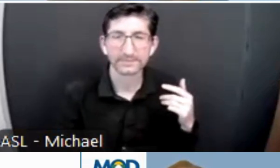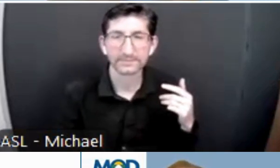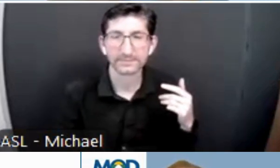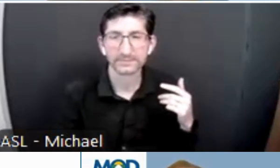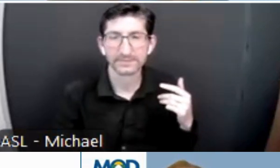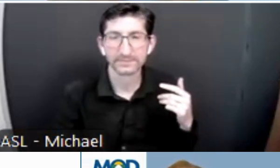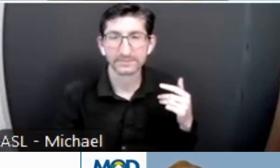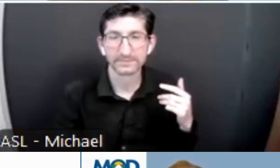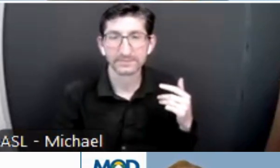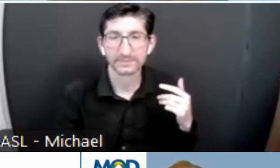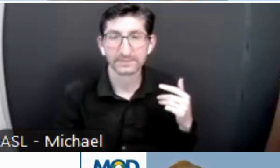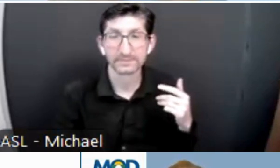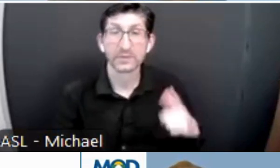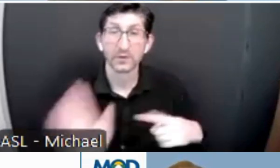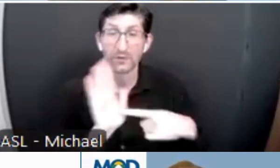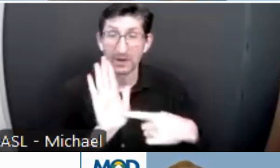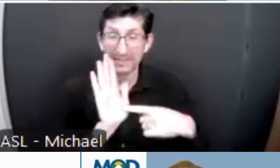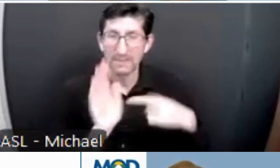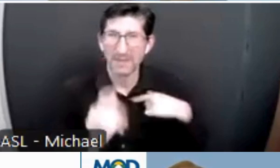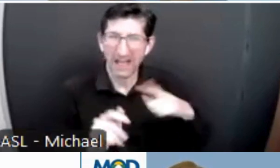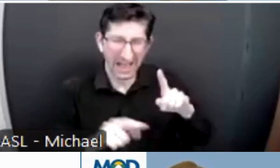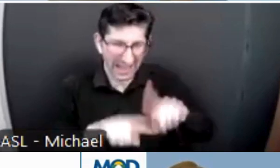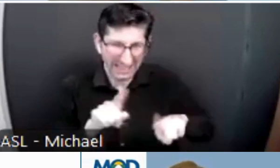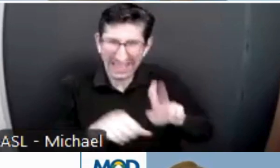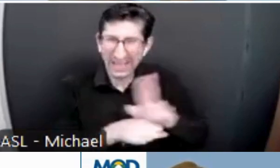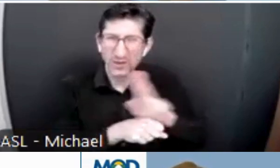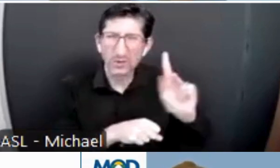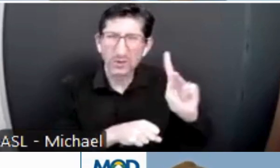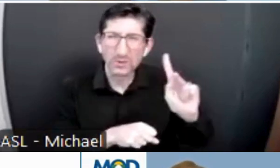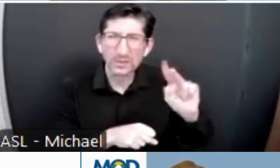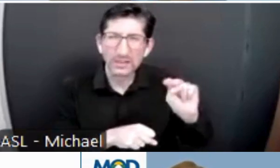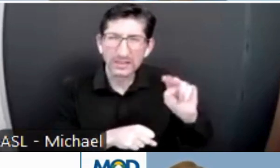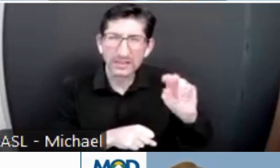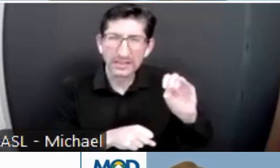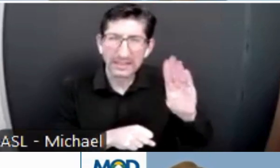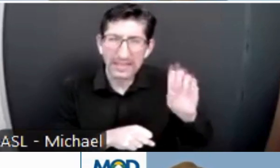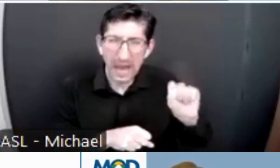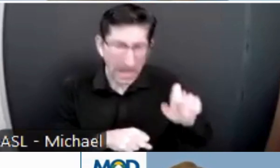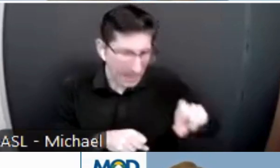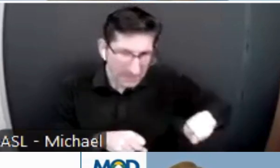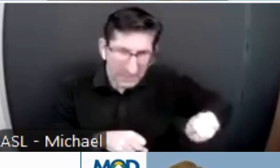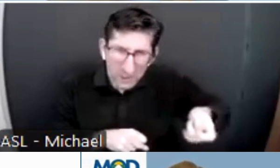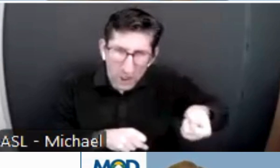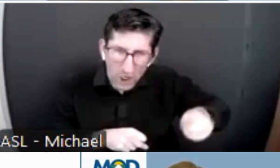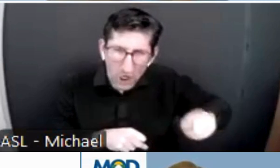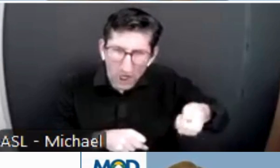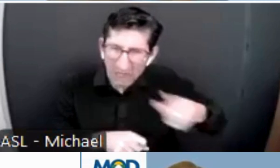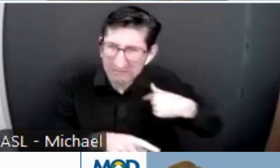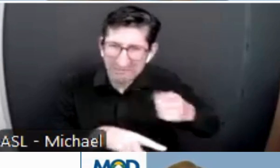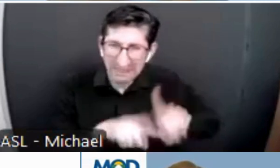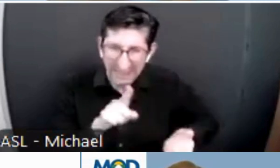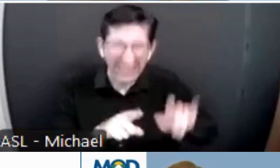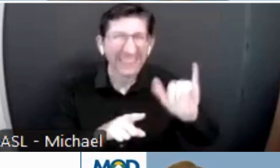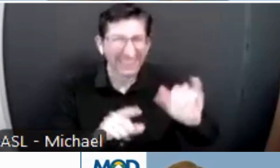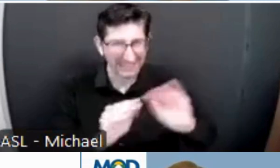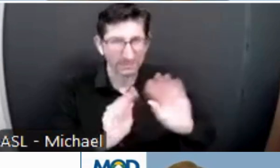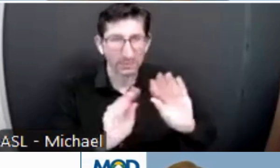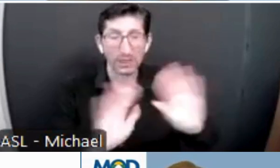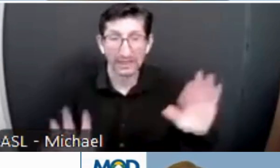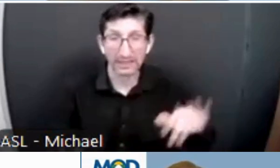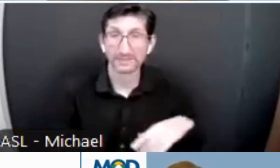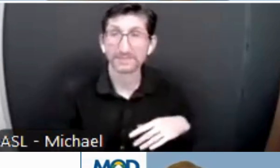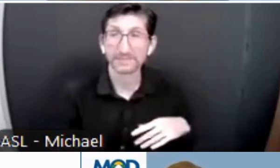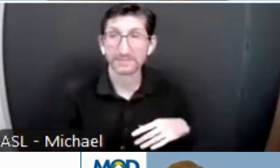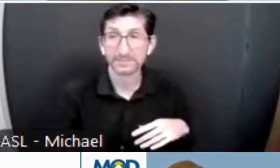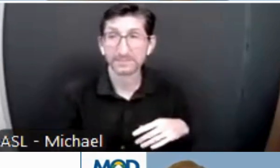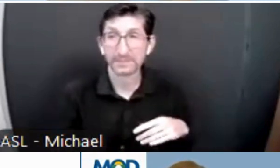turn the knobs on my stove. I currently can't use the stove at all is much clearer. Has she specified what accommodation she's